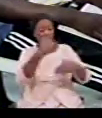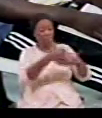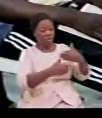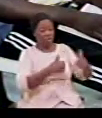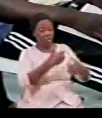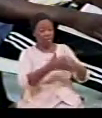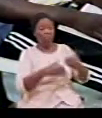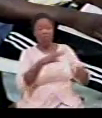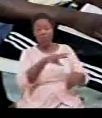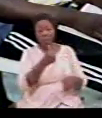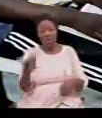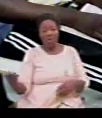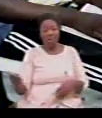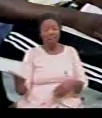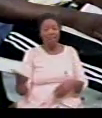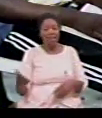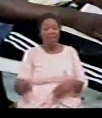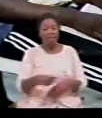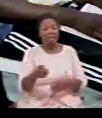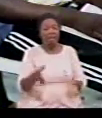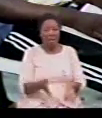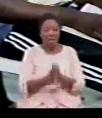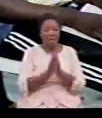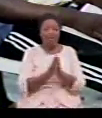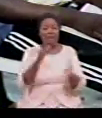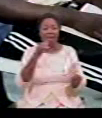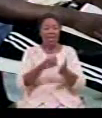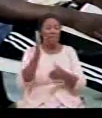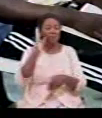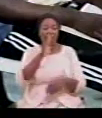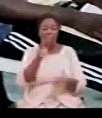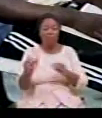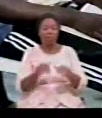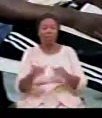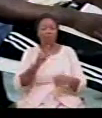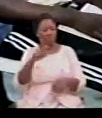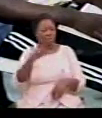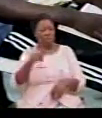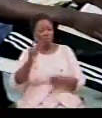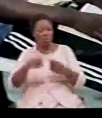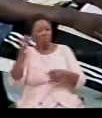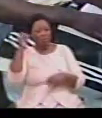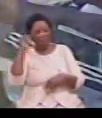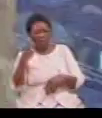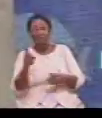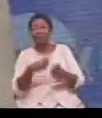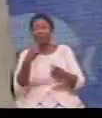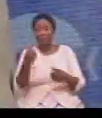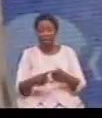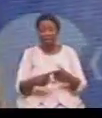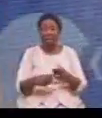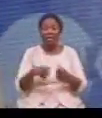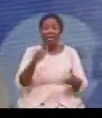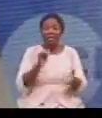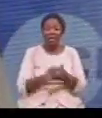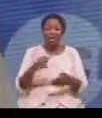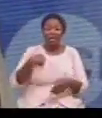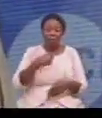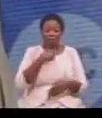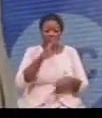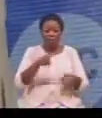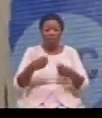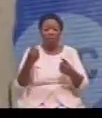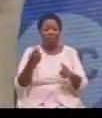generation, whatever they ask, it shall be done. You need to understand then that we're going